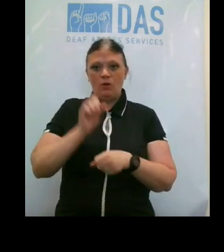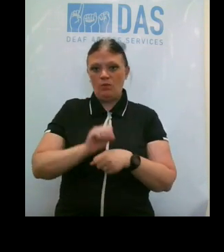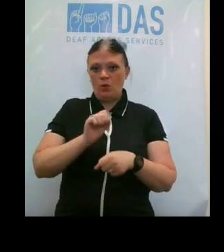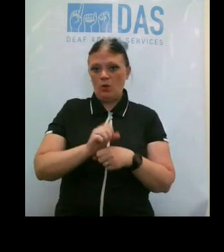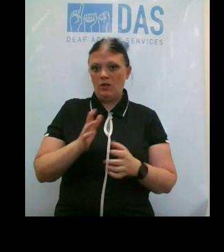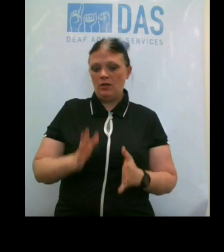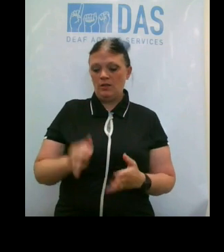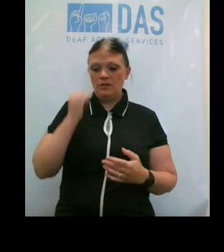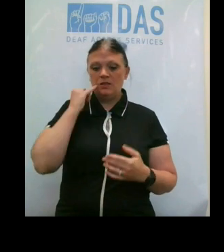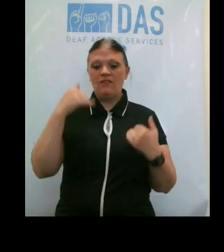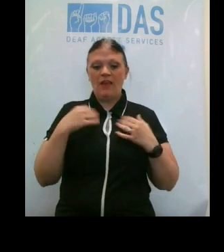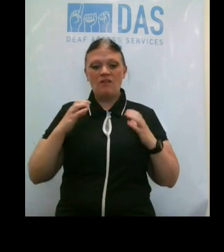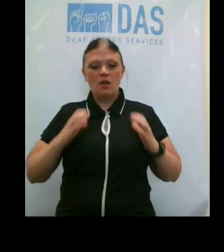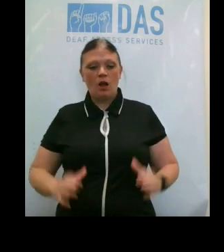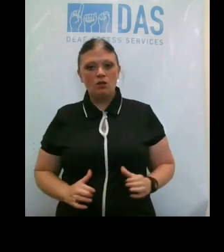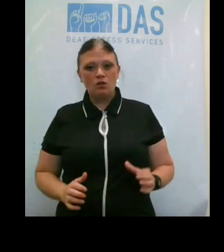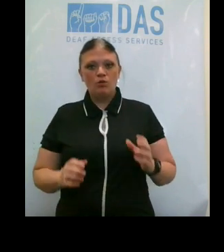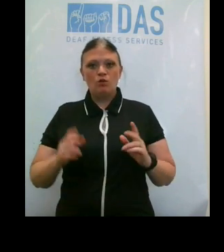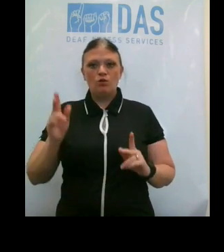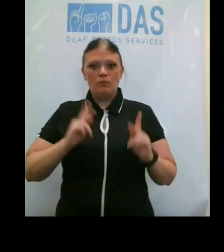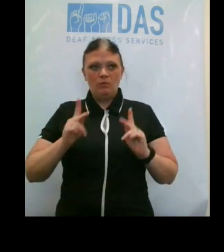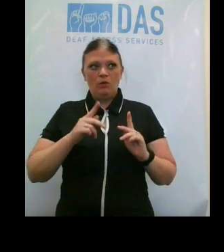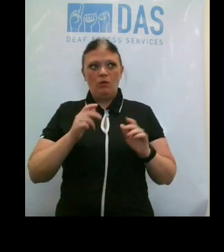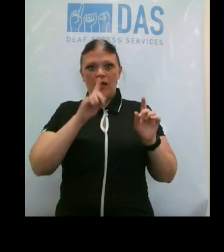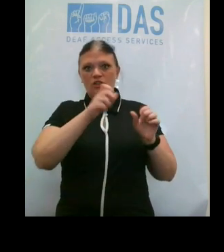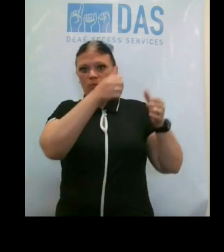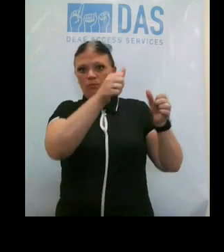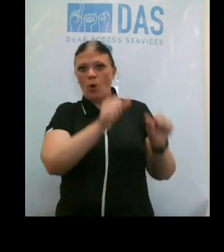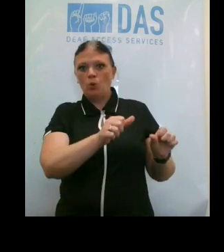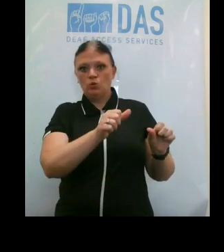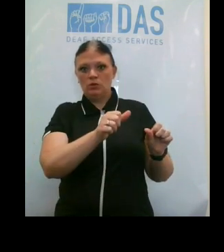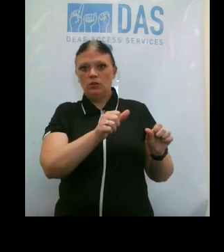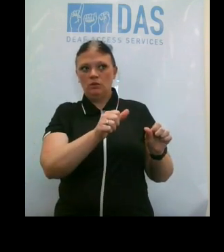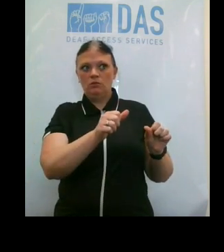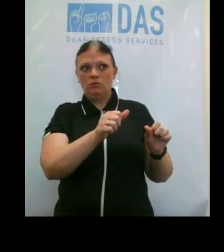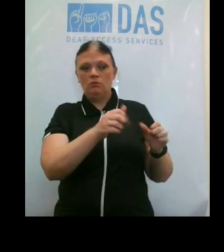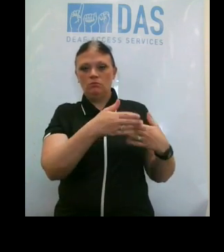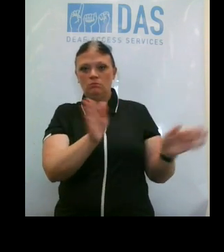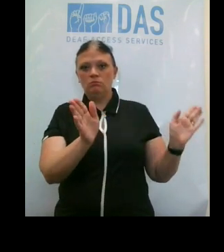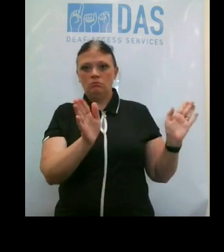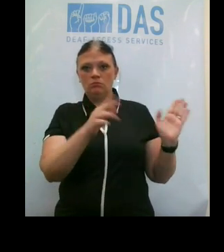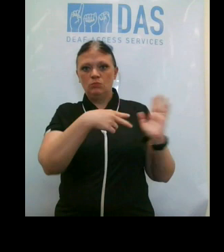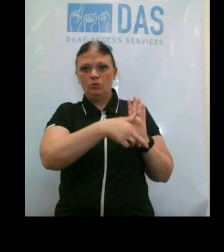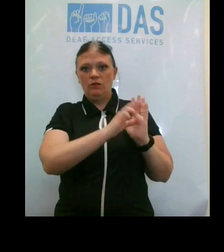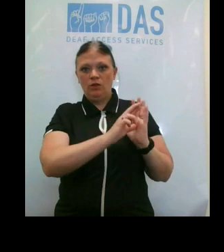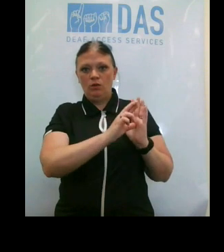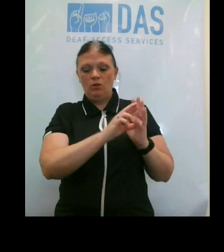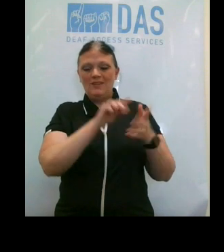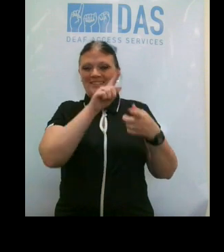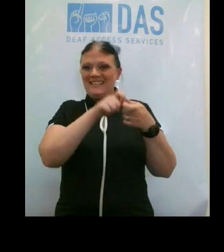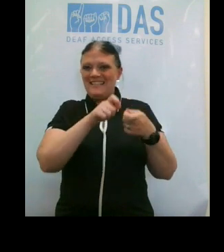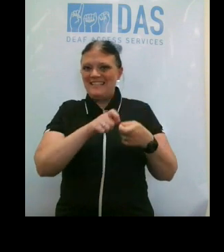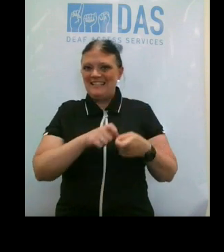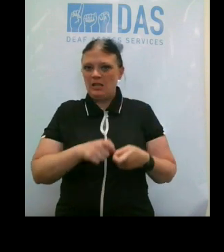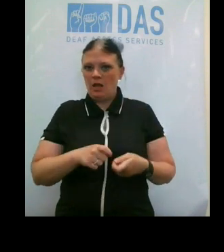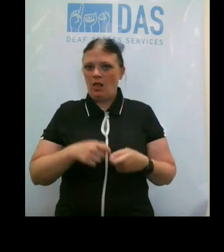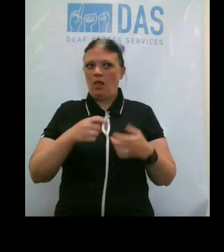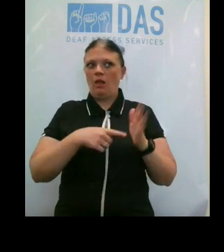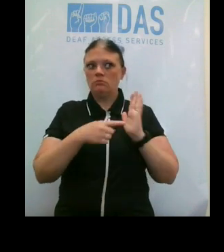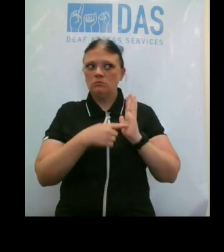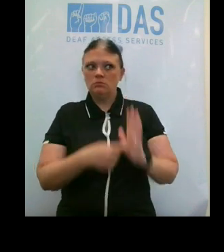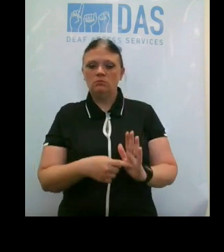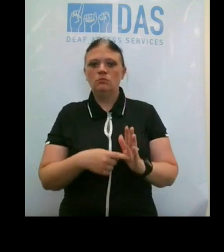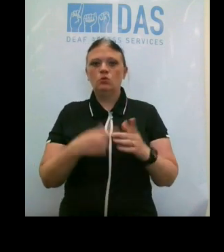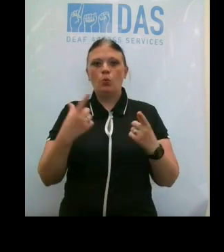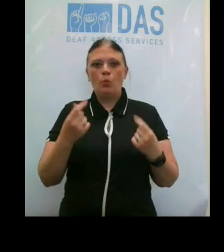have patrons, customers to review. You have to have detailed guidelines that show how you're going to protect everyone, what